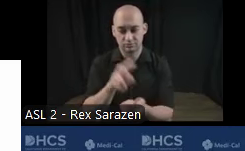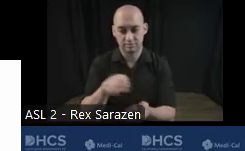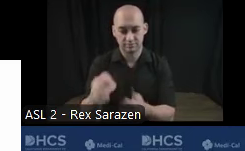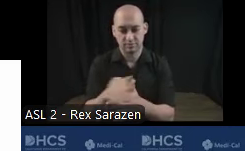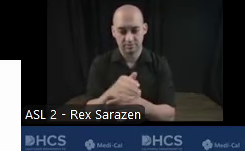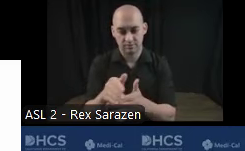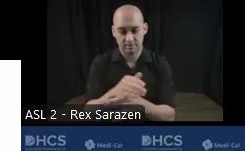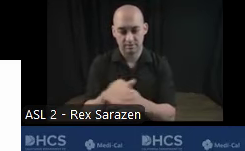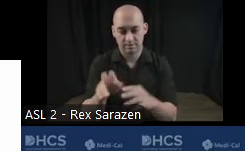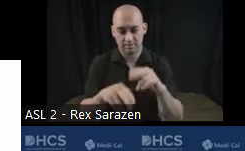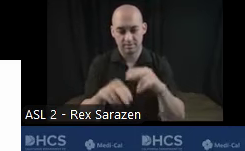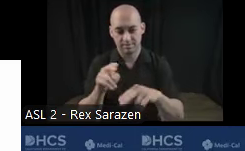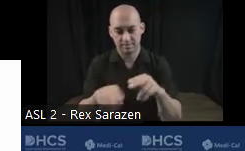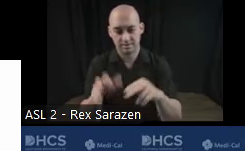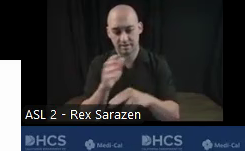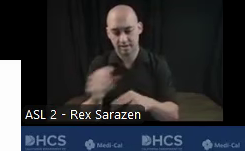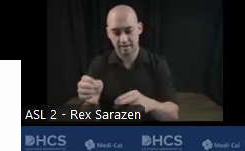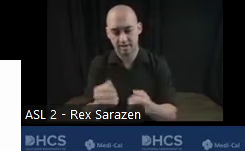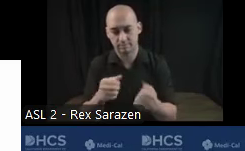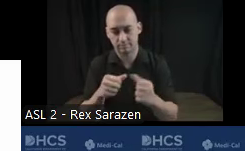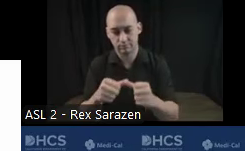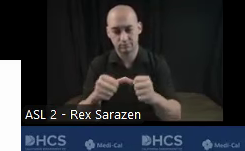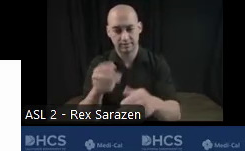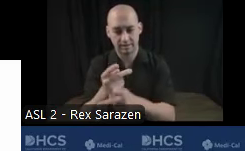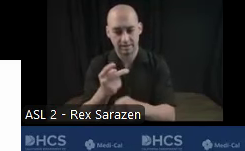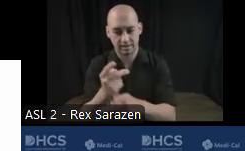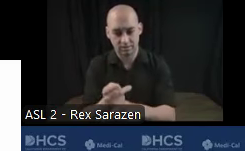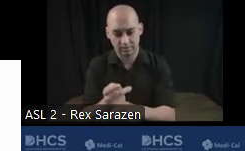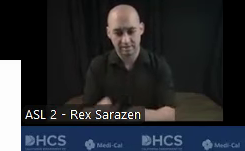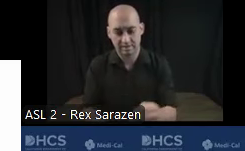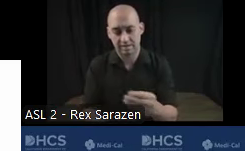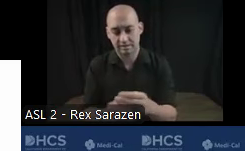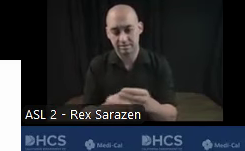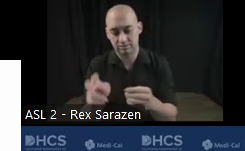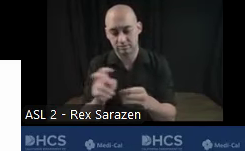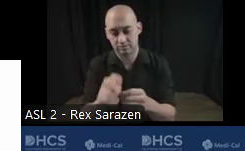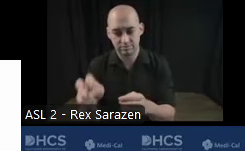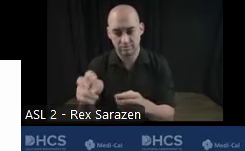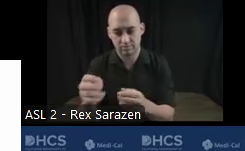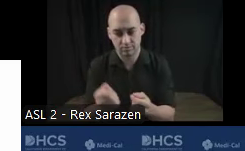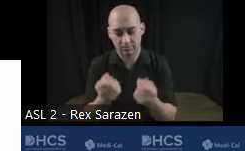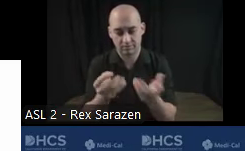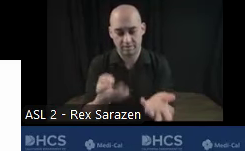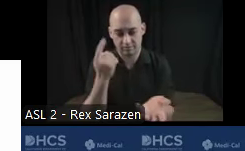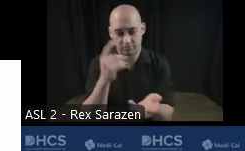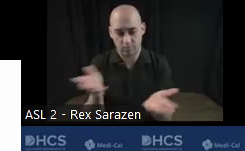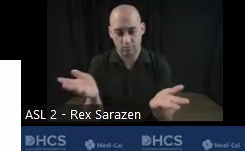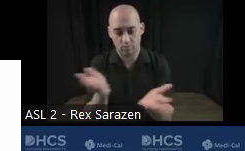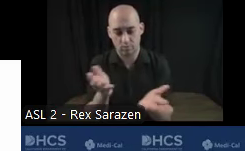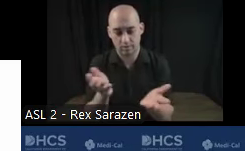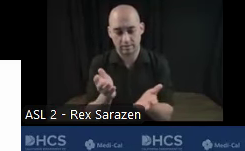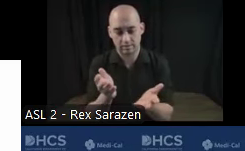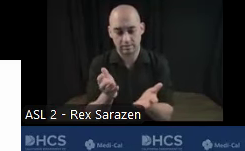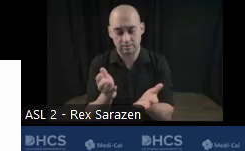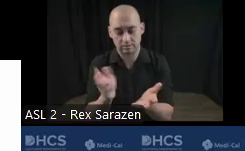care while they're in the facility. Additionally, assisted living facility transitions provides for transitioning assistance